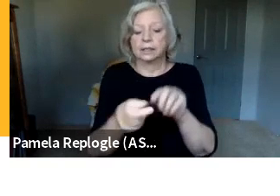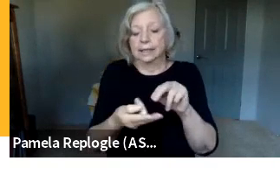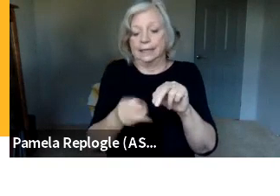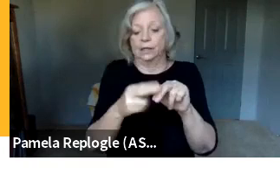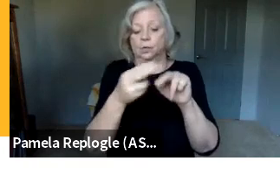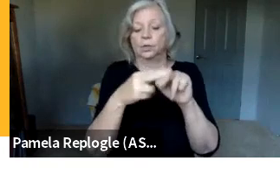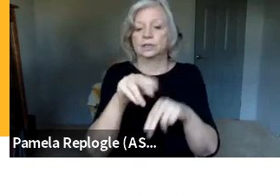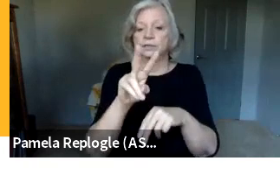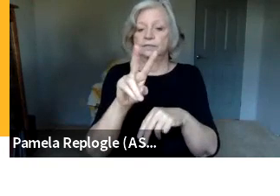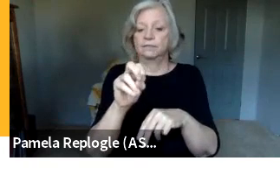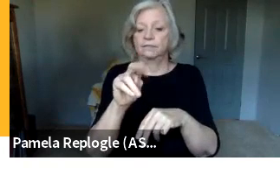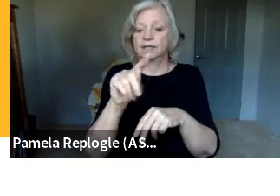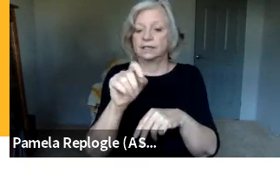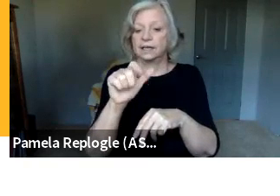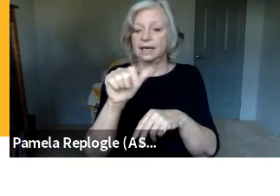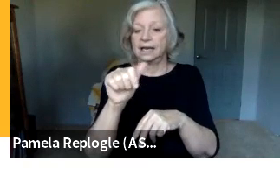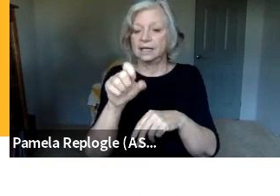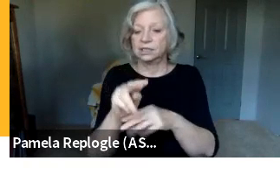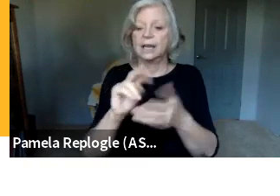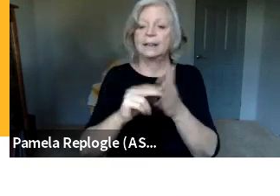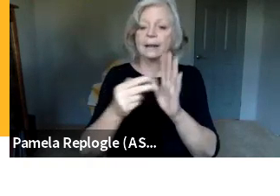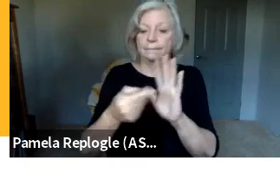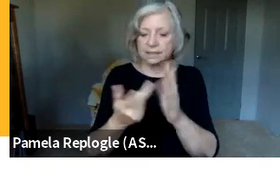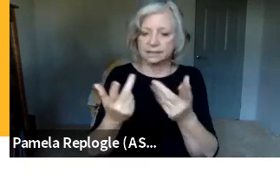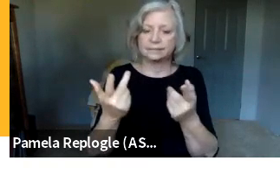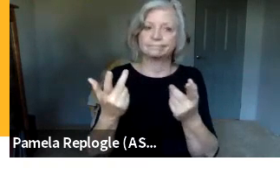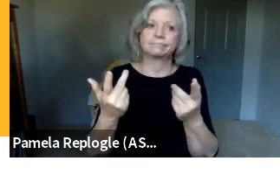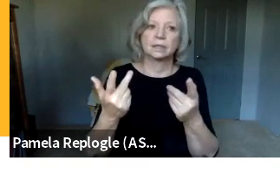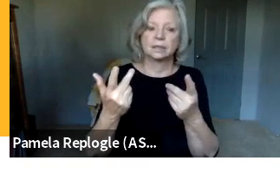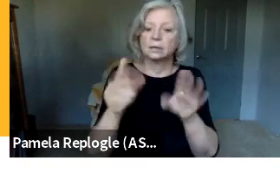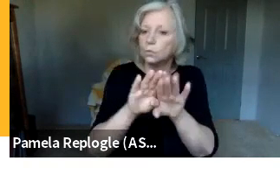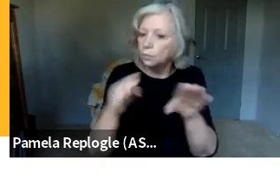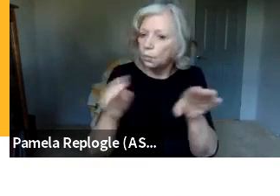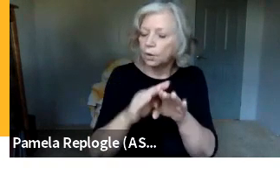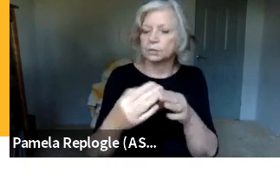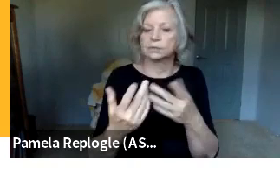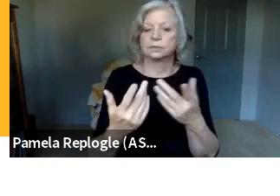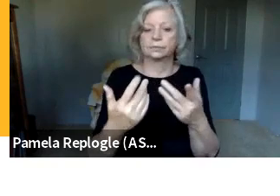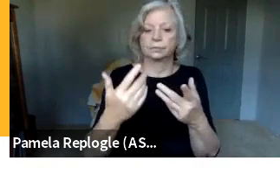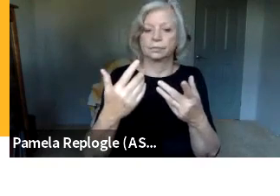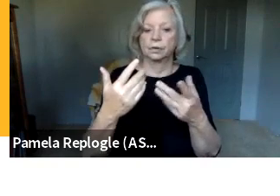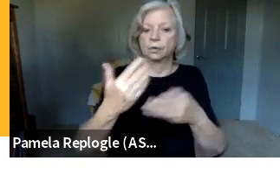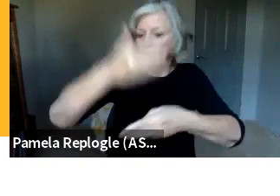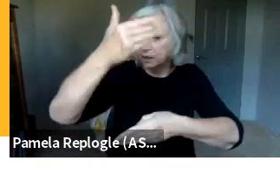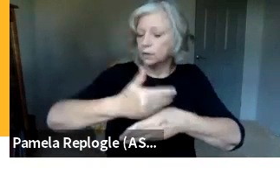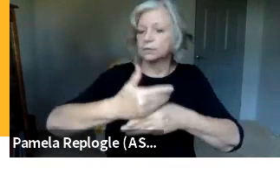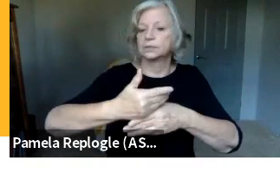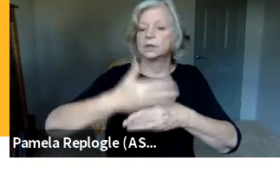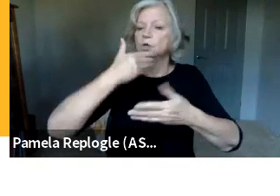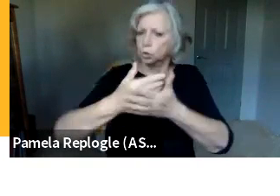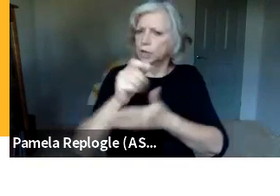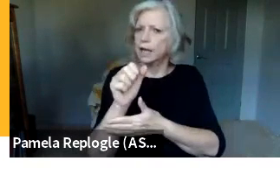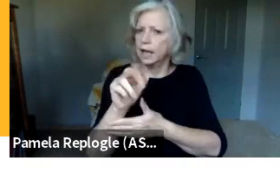but especially in a setting where people are singing or playing wind instruments. We want to have